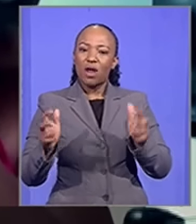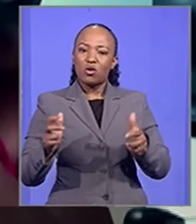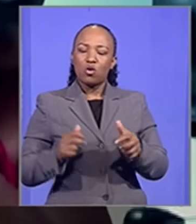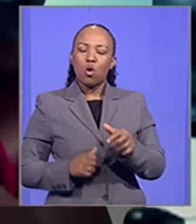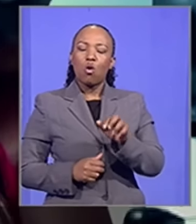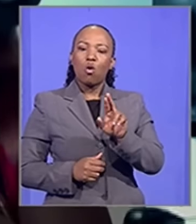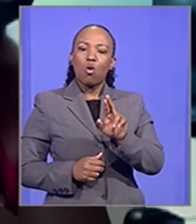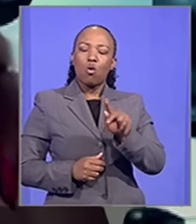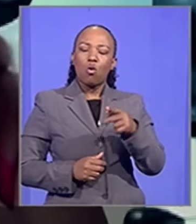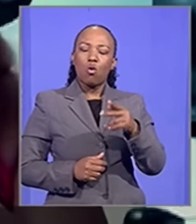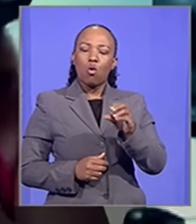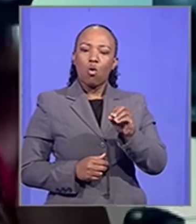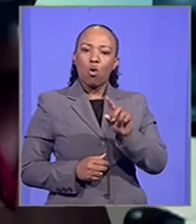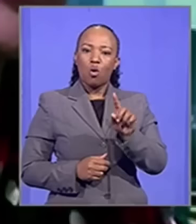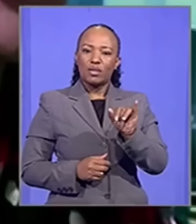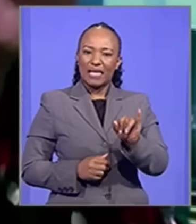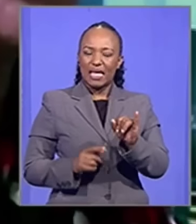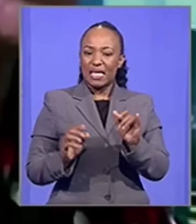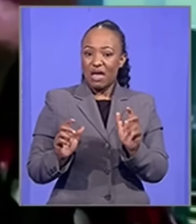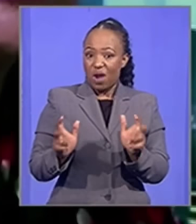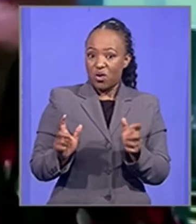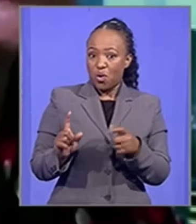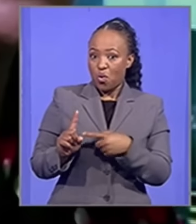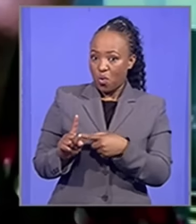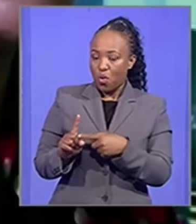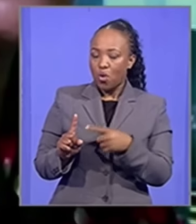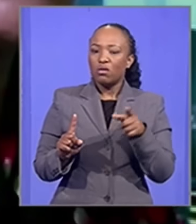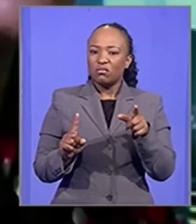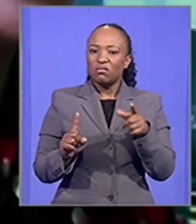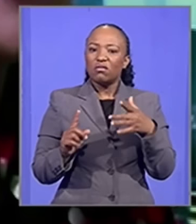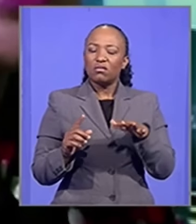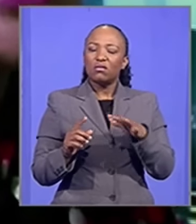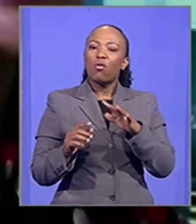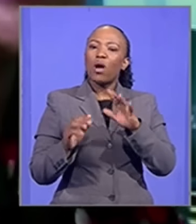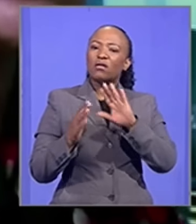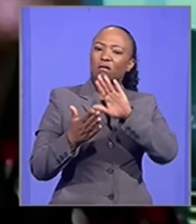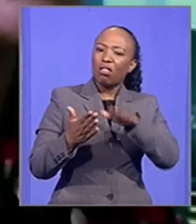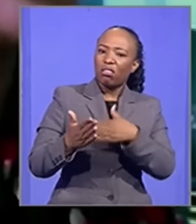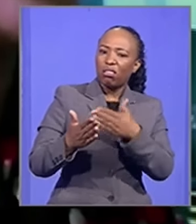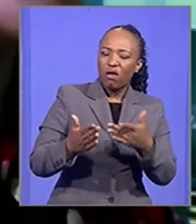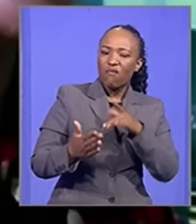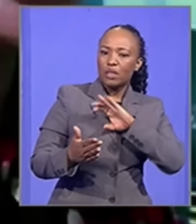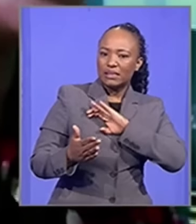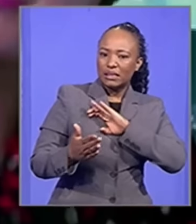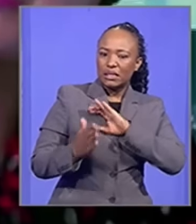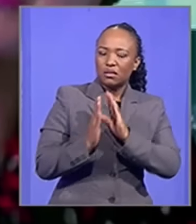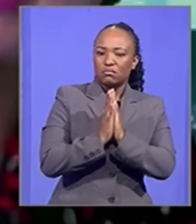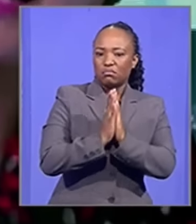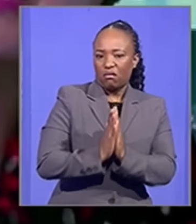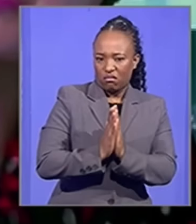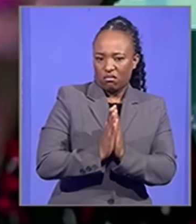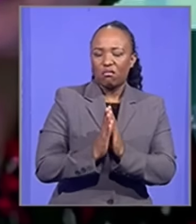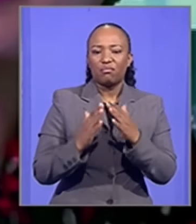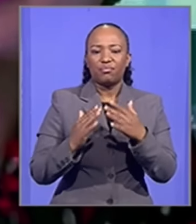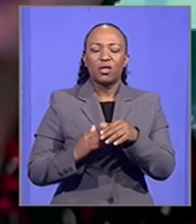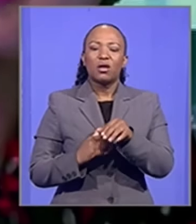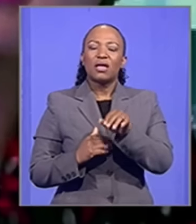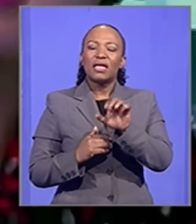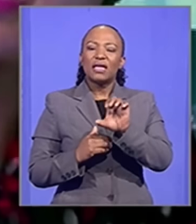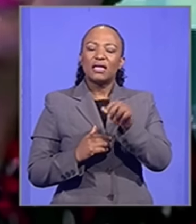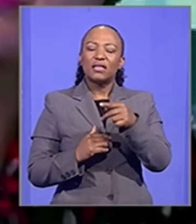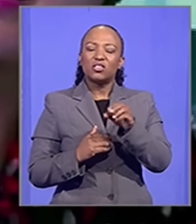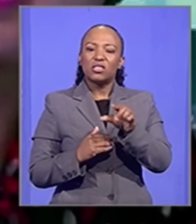Zanele Mbokazi Nkambule e ne e le sebohodisa lenaneo la mmino wa sedumedi le neng le tumme haholo Ishilo ka